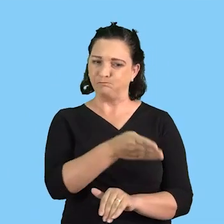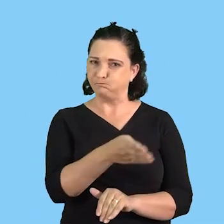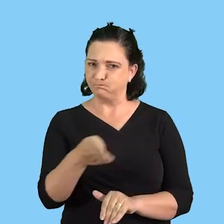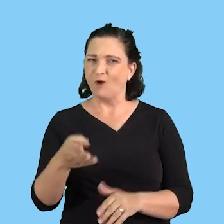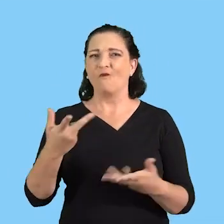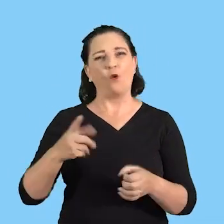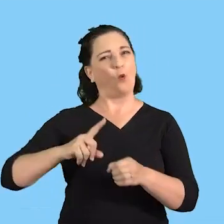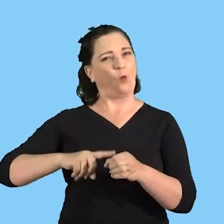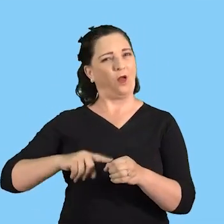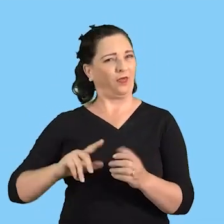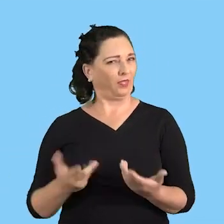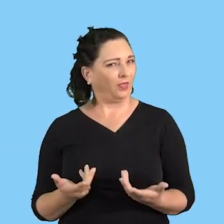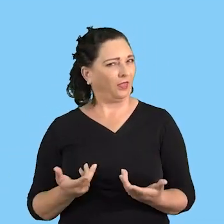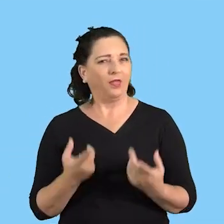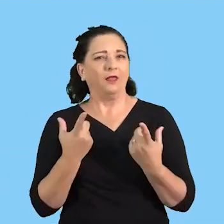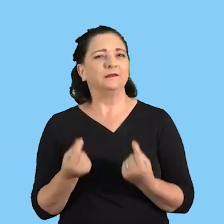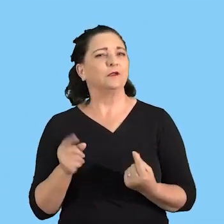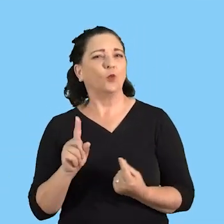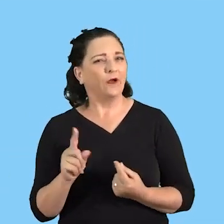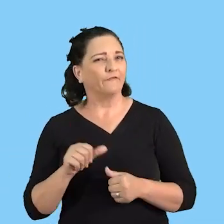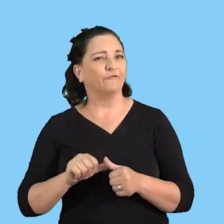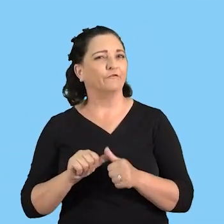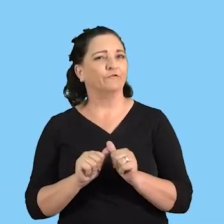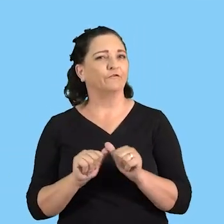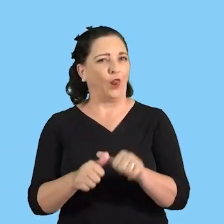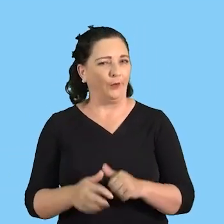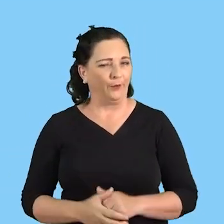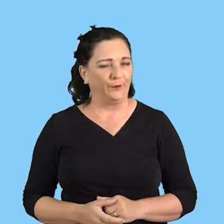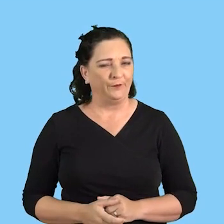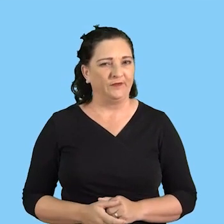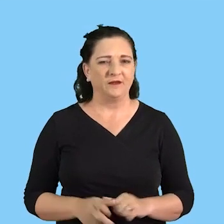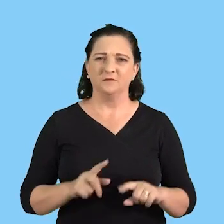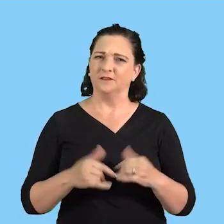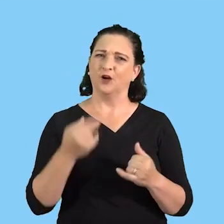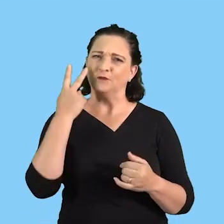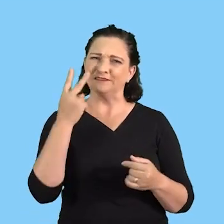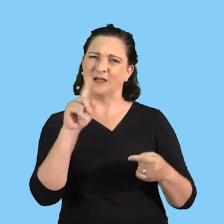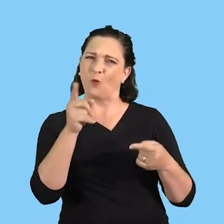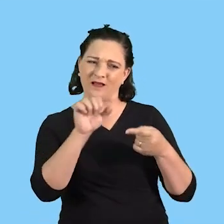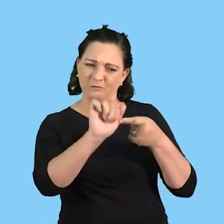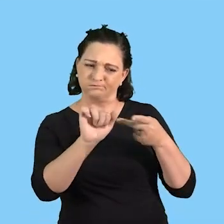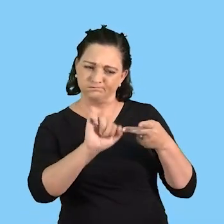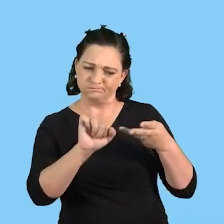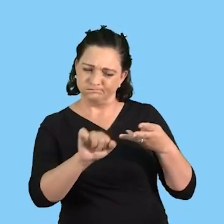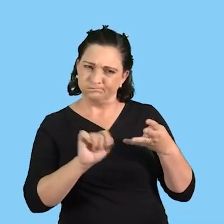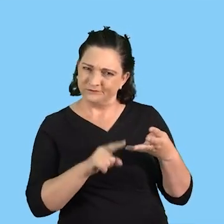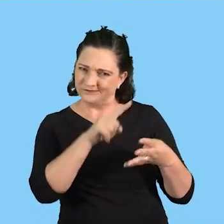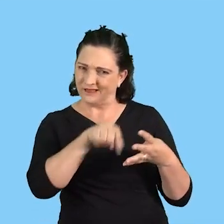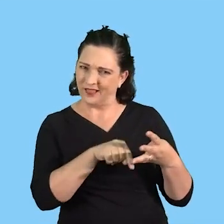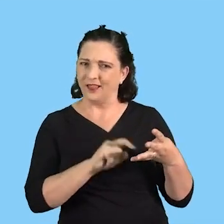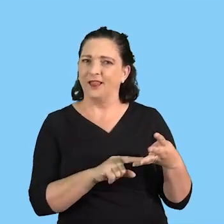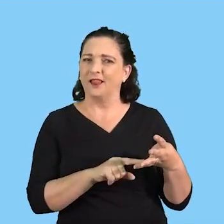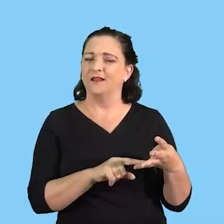products are of quality? Now, we are going to then be looking at those aspects and what is exactly